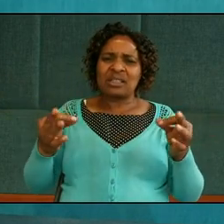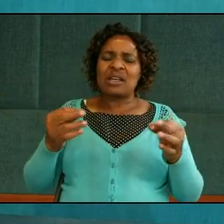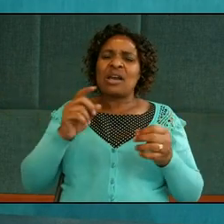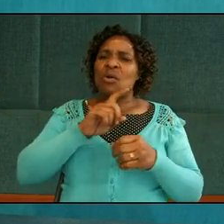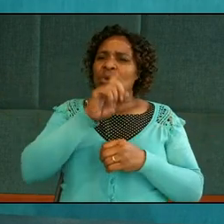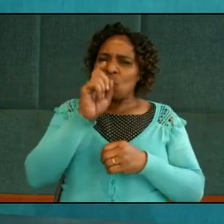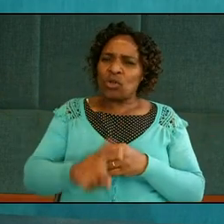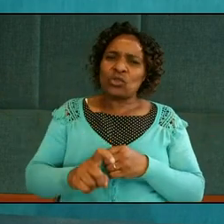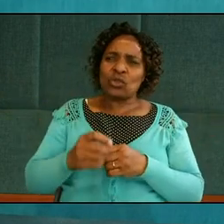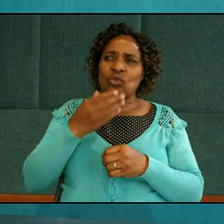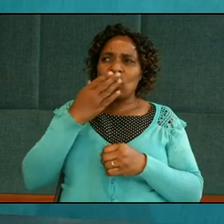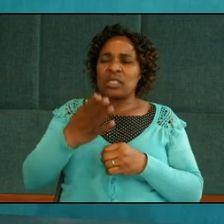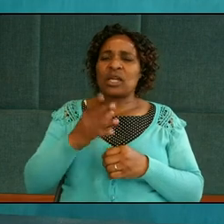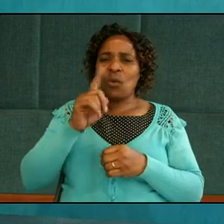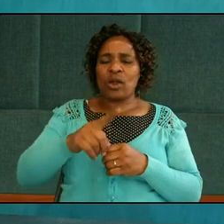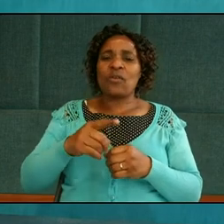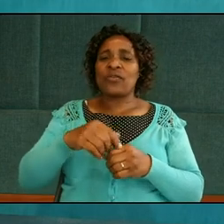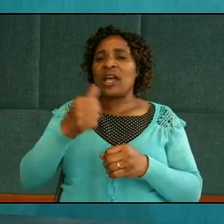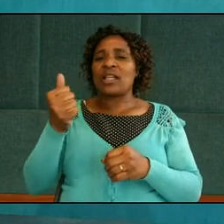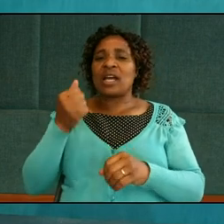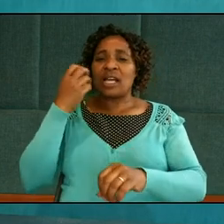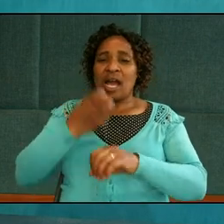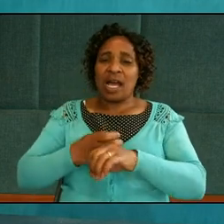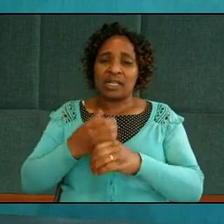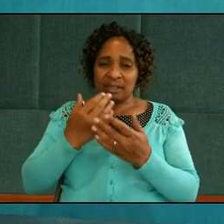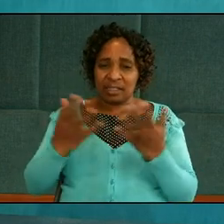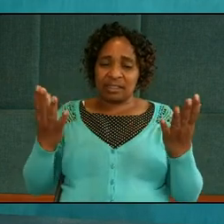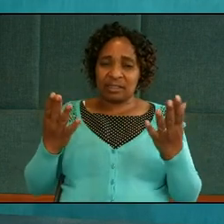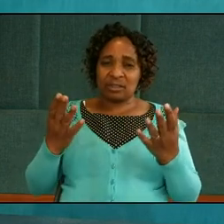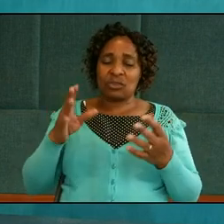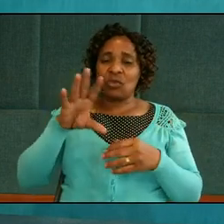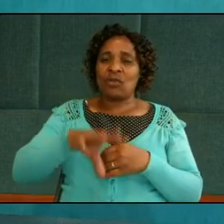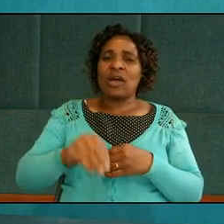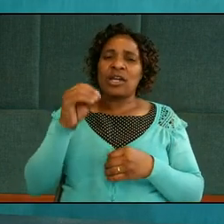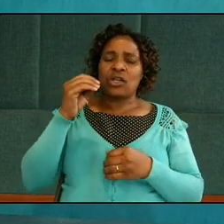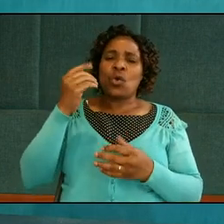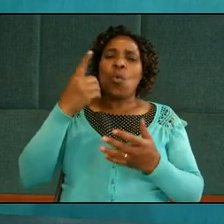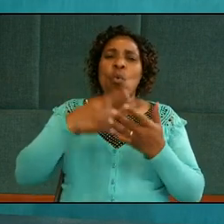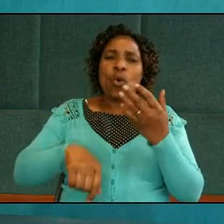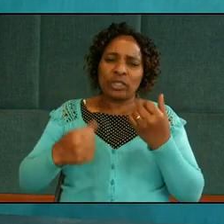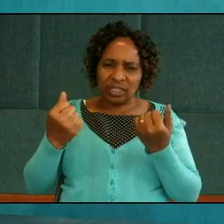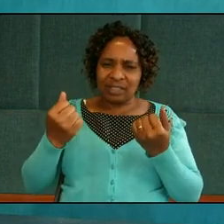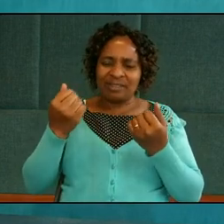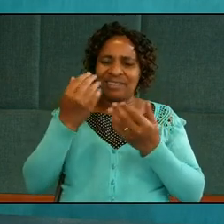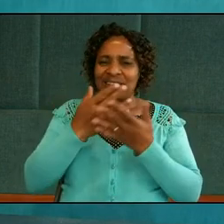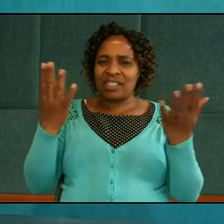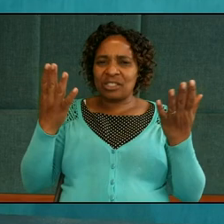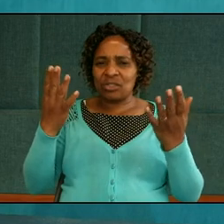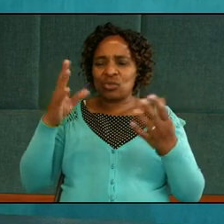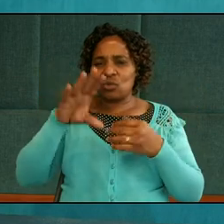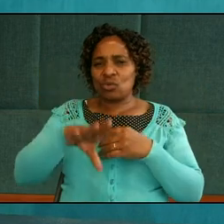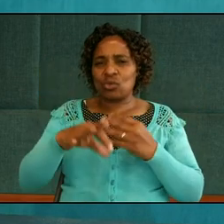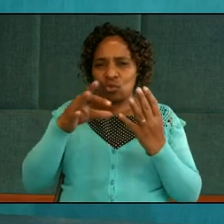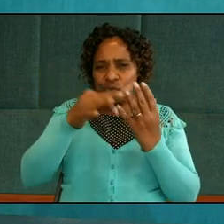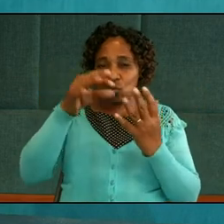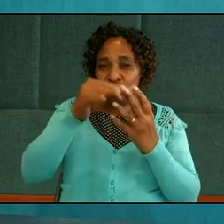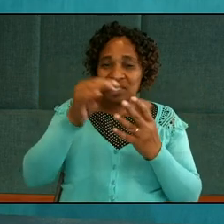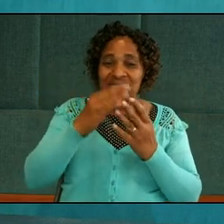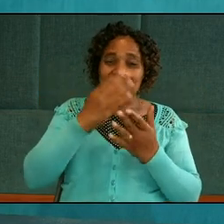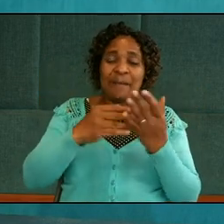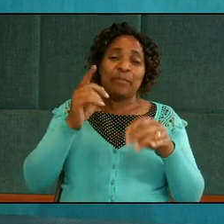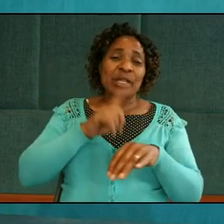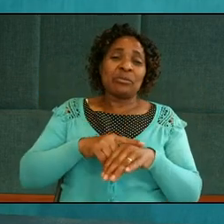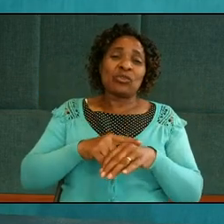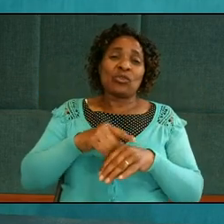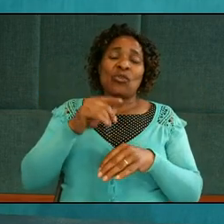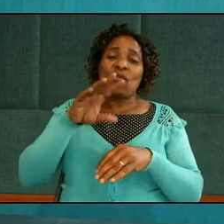answer. And also one of the other difficult things I found was what career to choose. Sometimes you found you have two